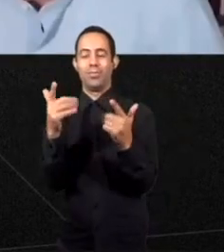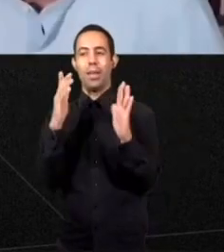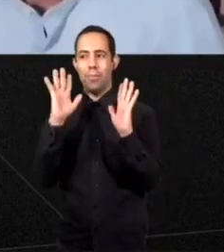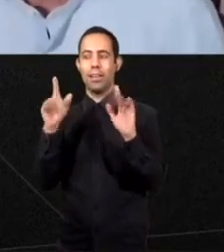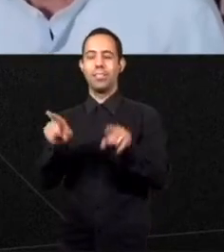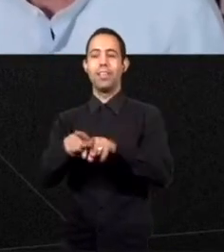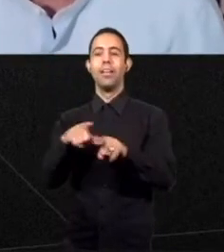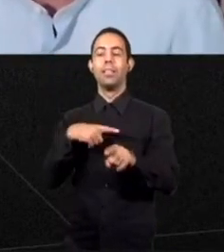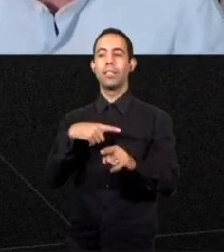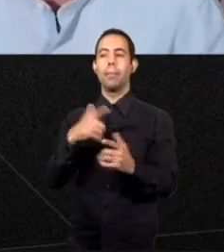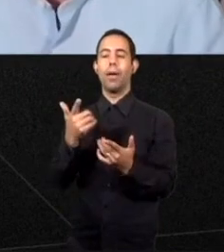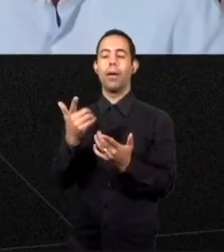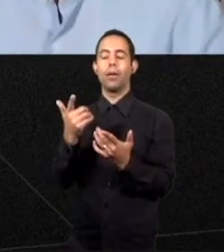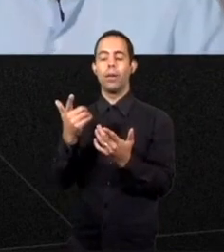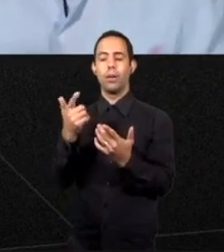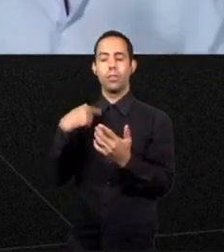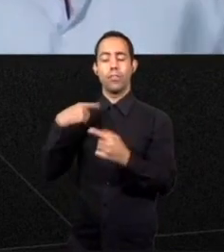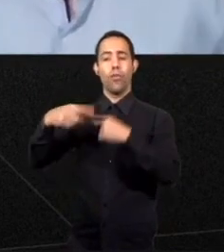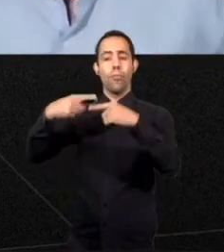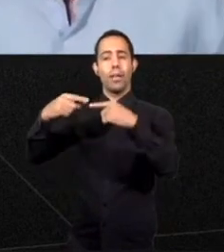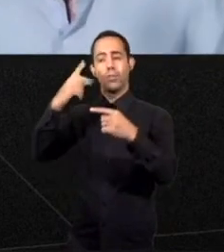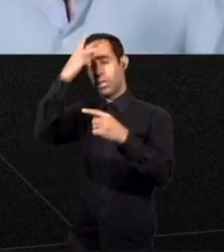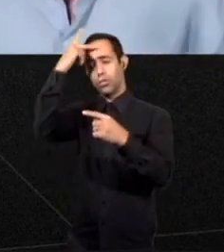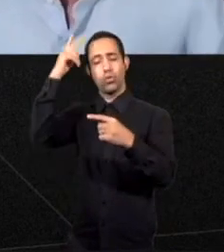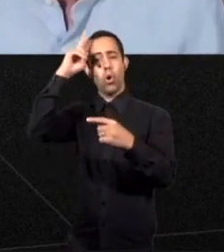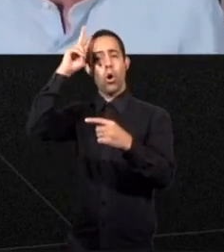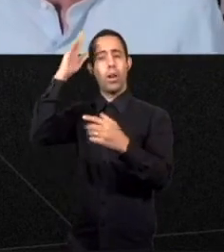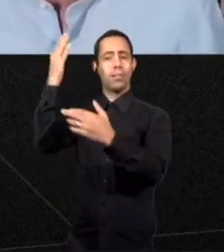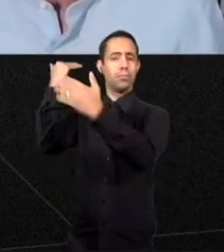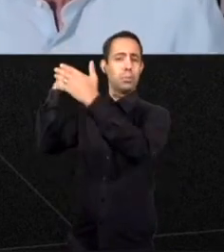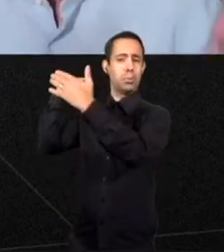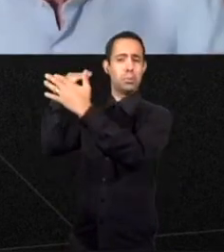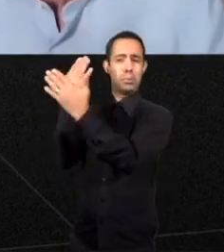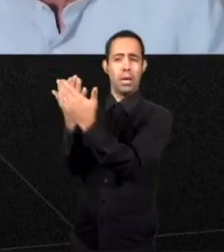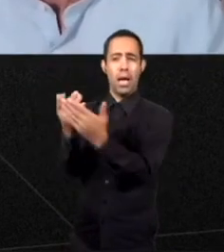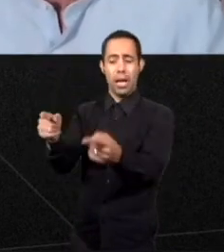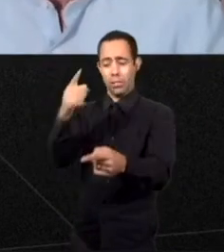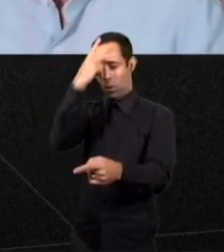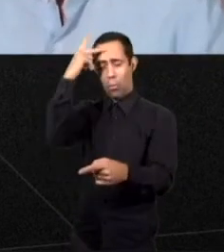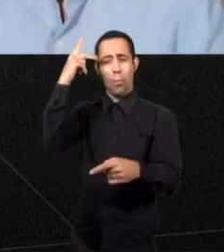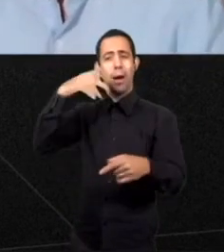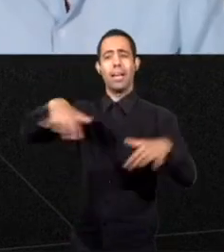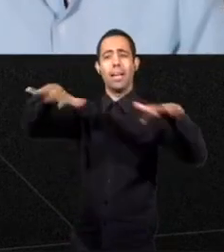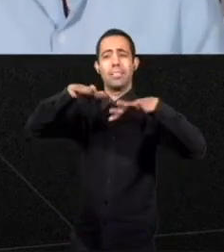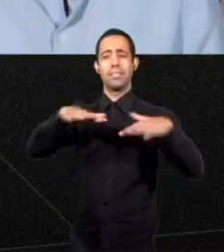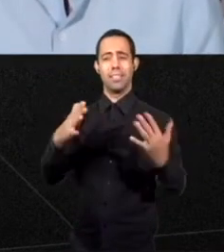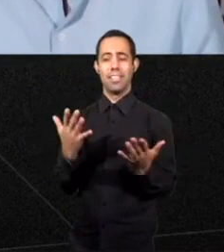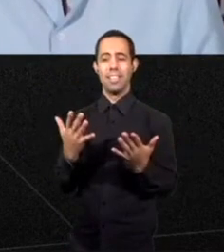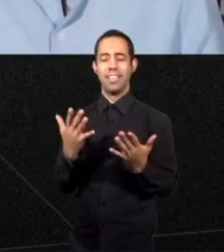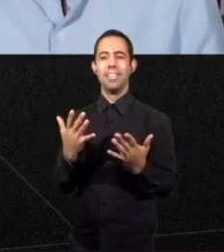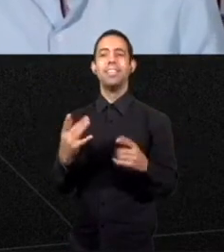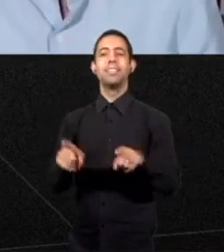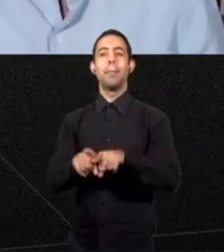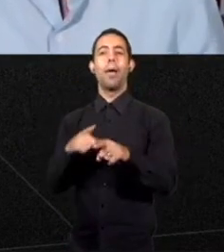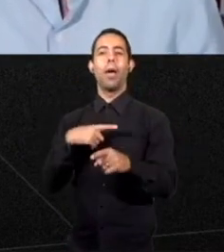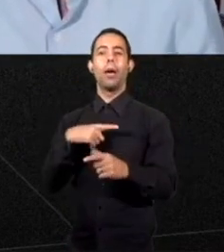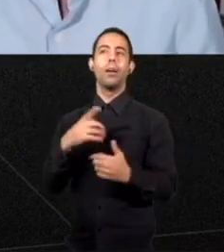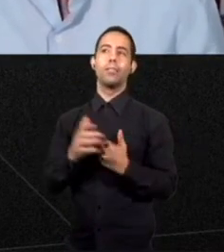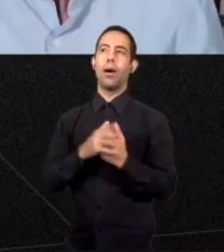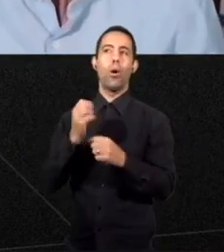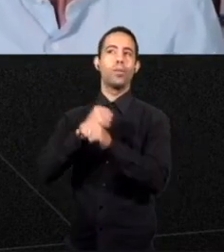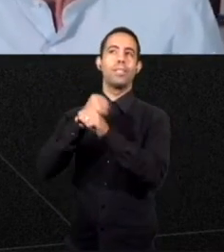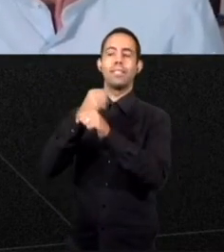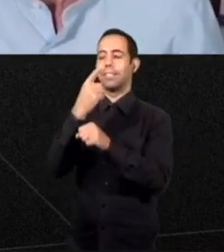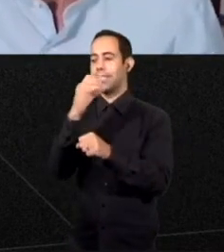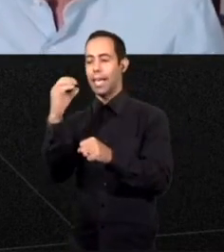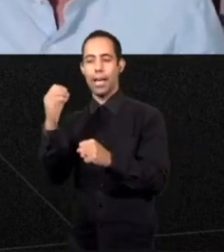my impression is that within, say, a century or 2 centuries, 200 years, our species, Homo sapiens, will